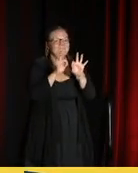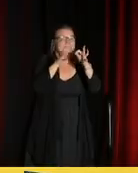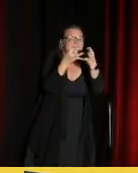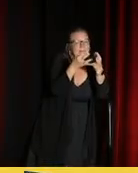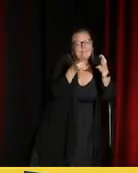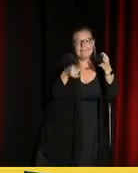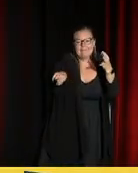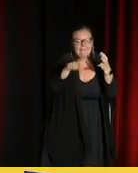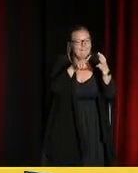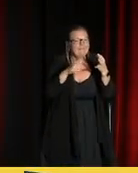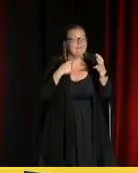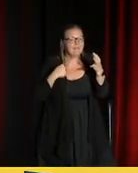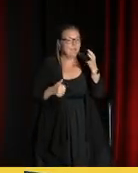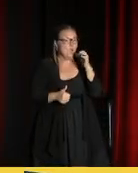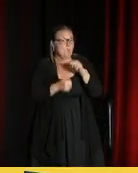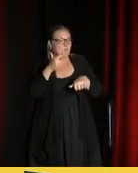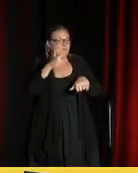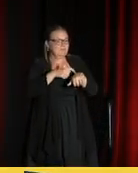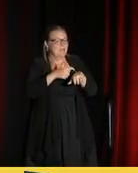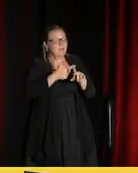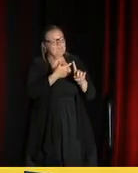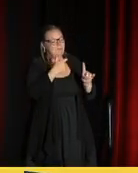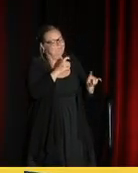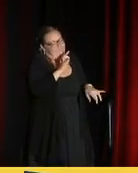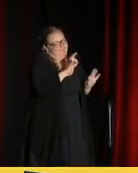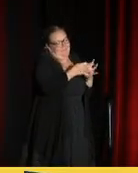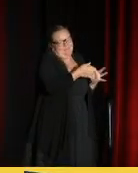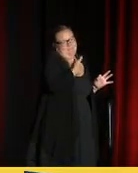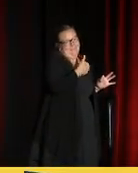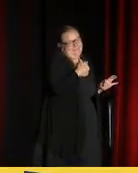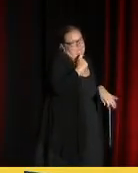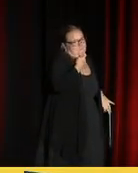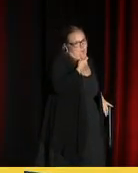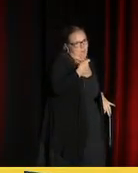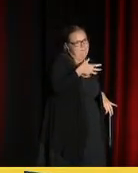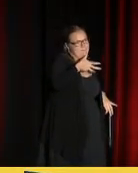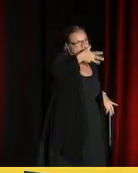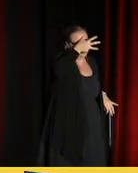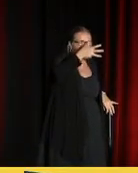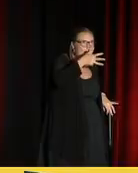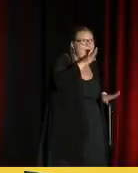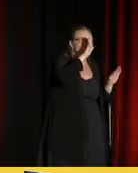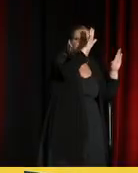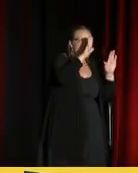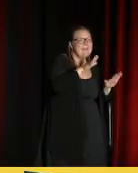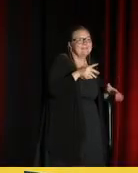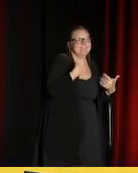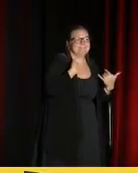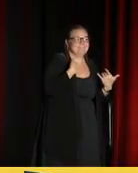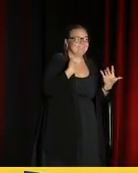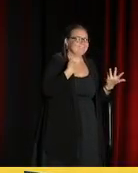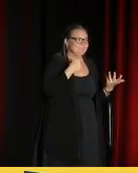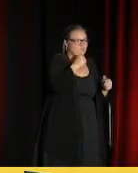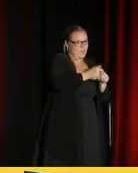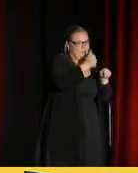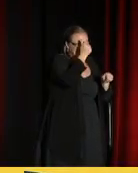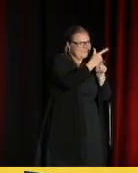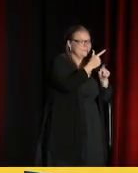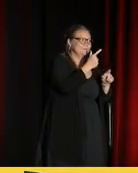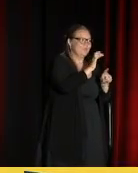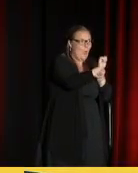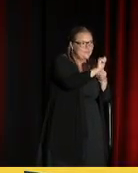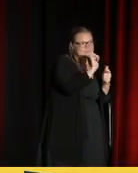family audience. I think it's probably because I come from a pretty cool family. I have a great mom and dad, a pretty awesome brothers and